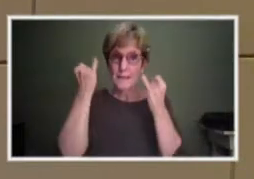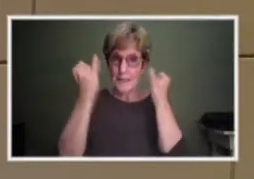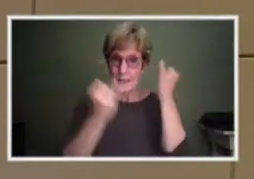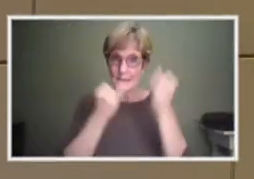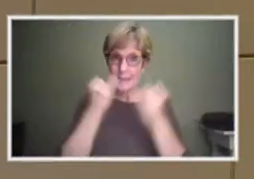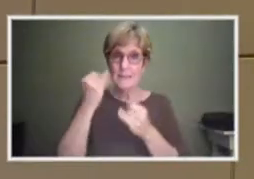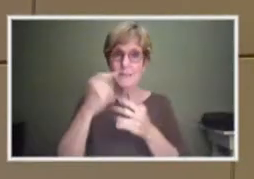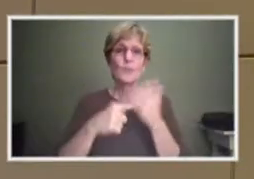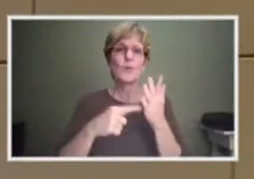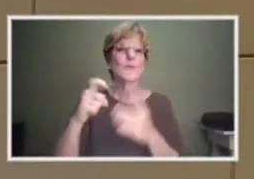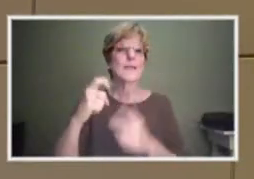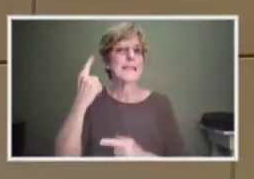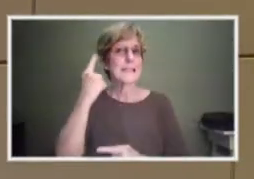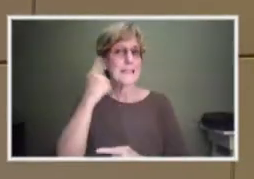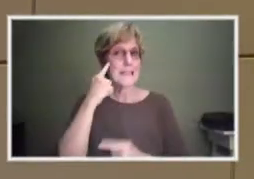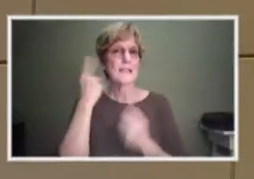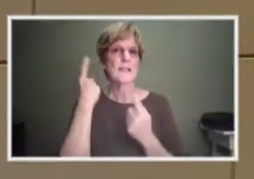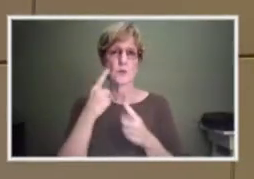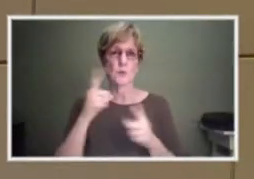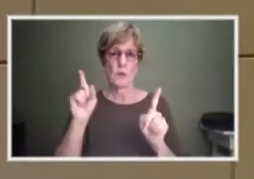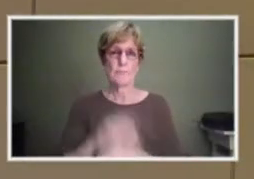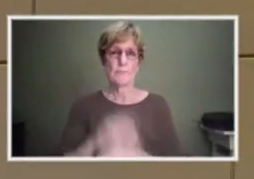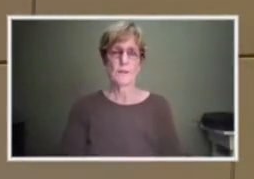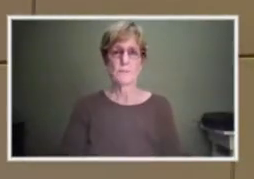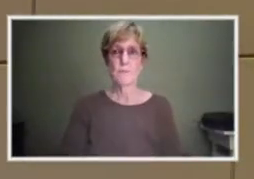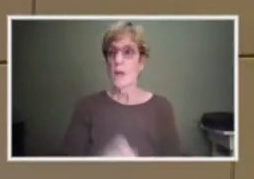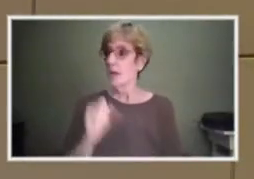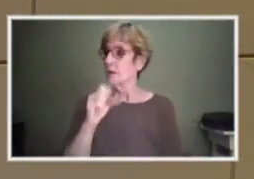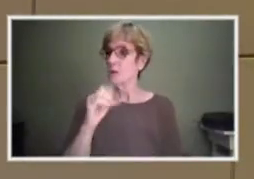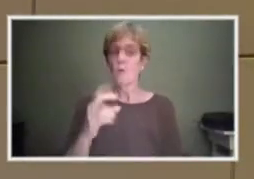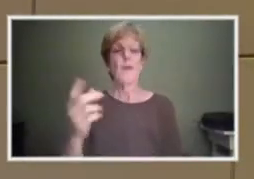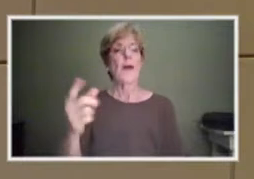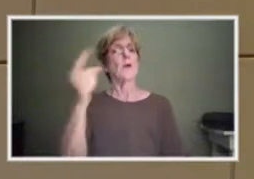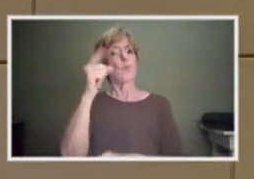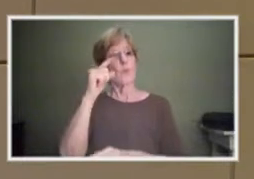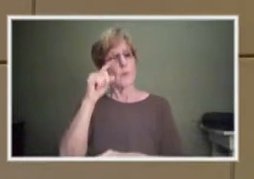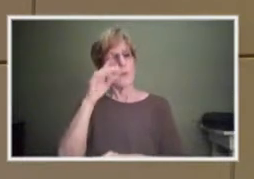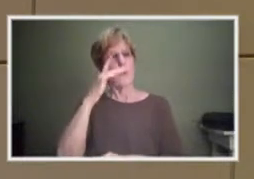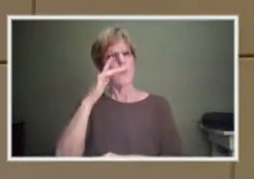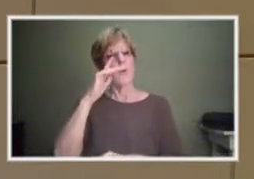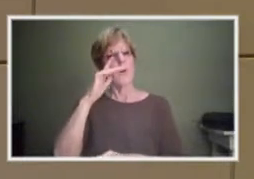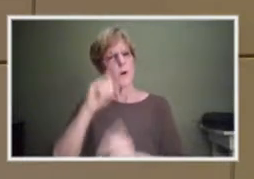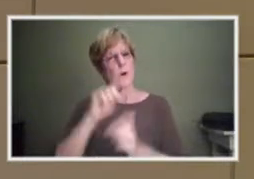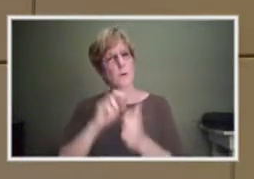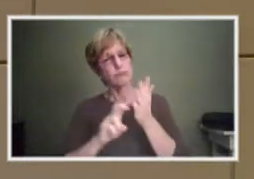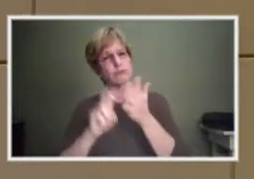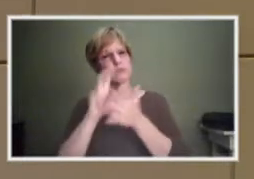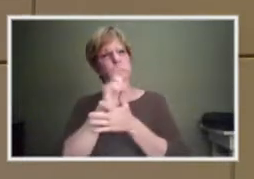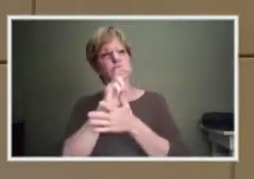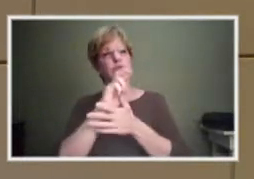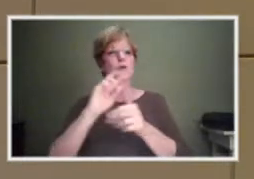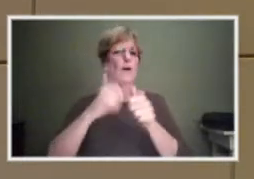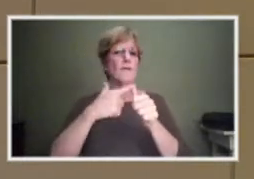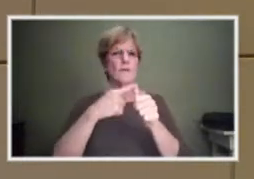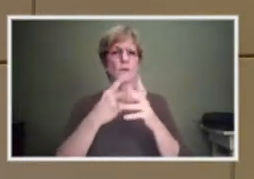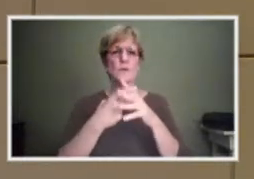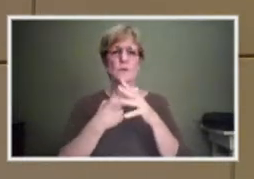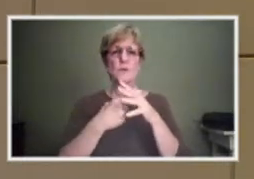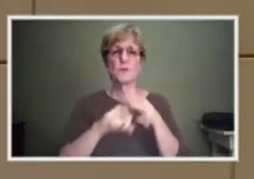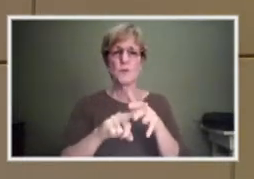about to get it accomplished. So with that, I'm going to go back to our agenda item and start in the